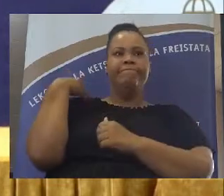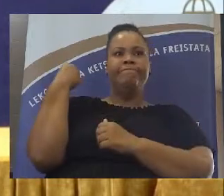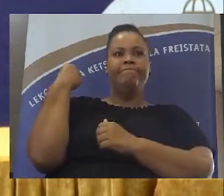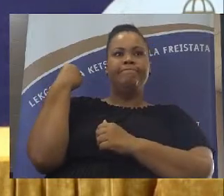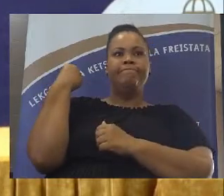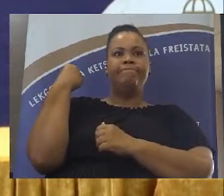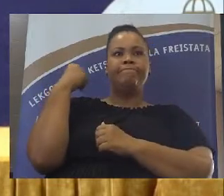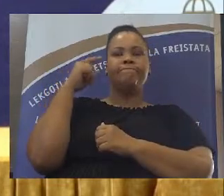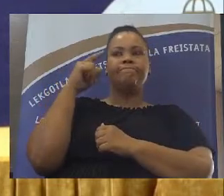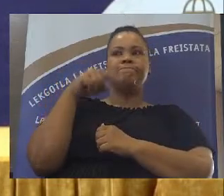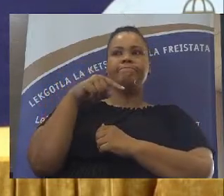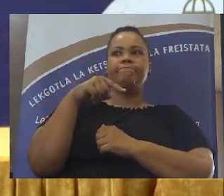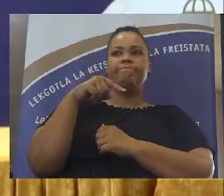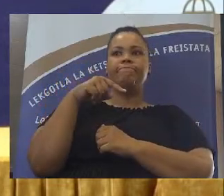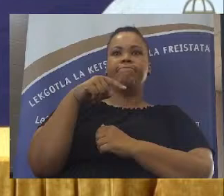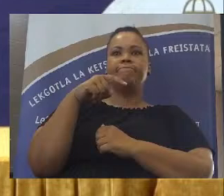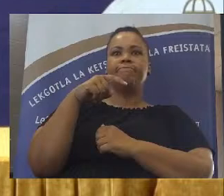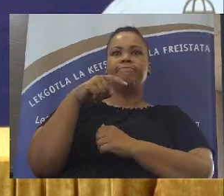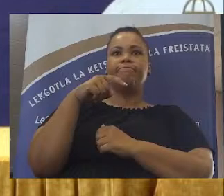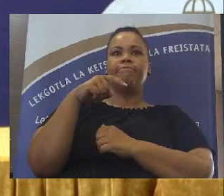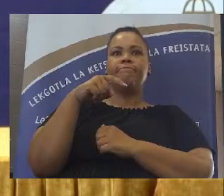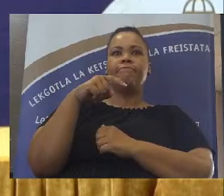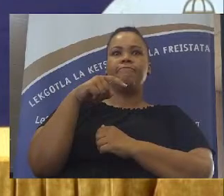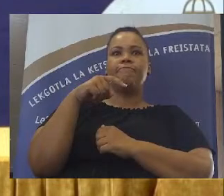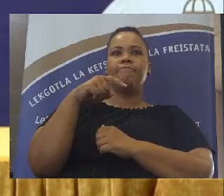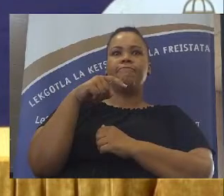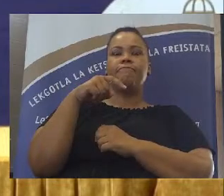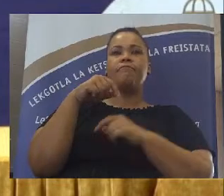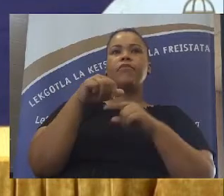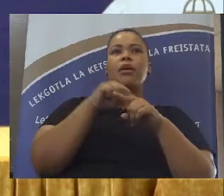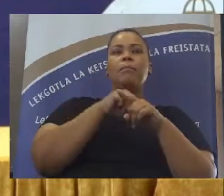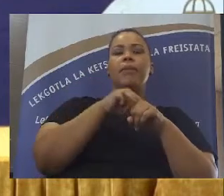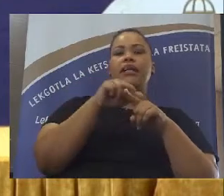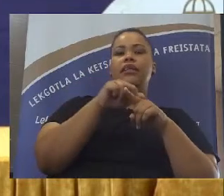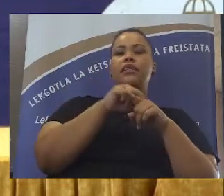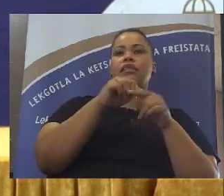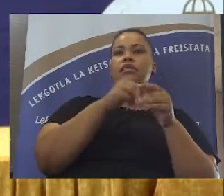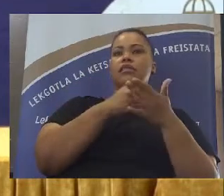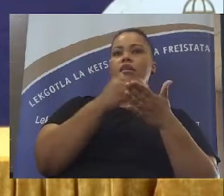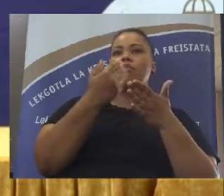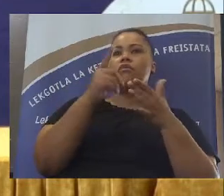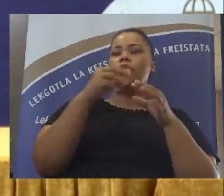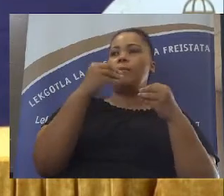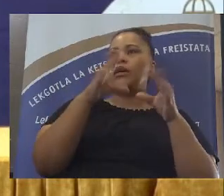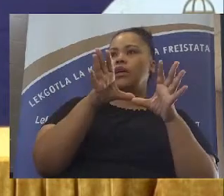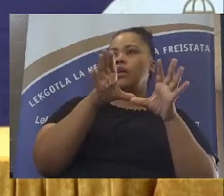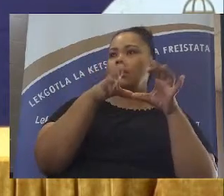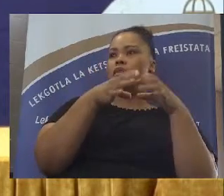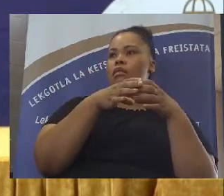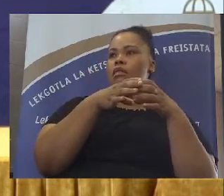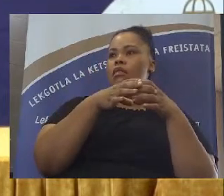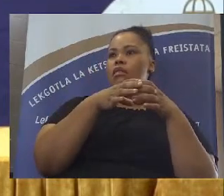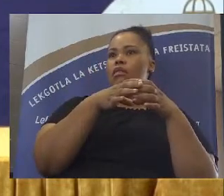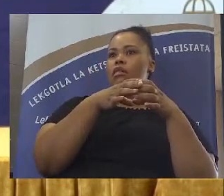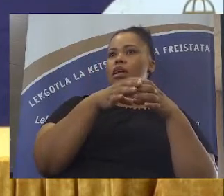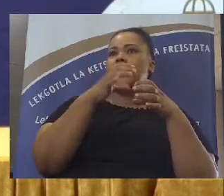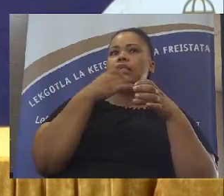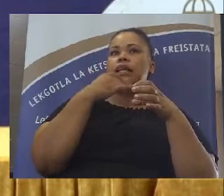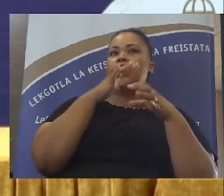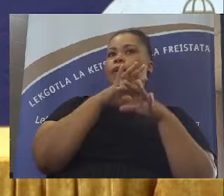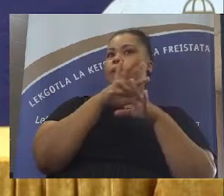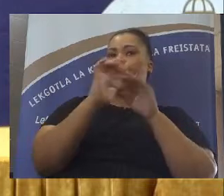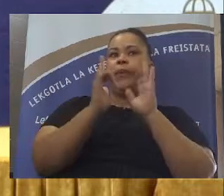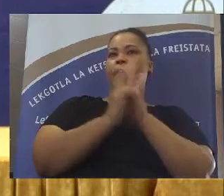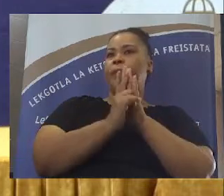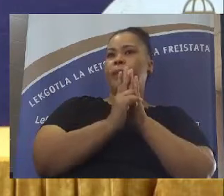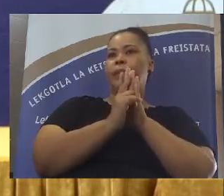to declare certain practices that relates to small enterprises to be unlawful,